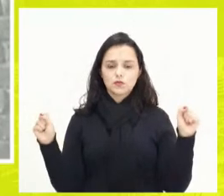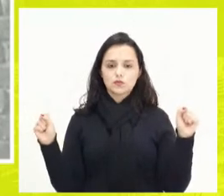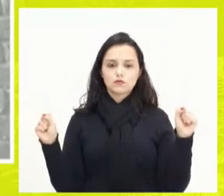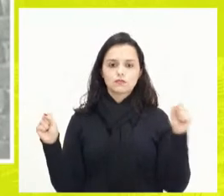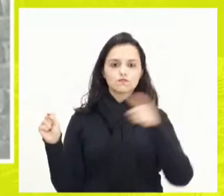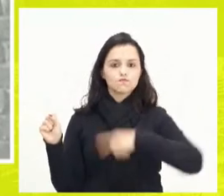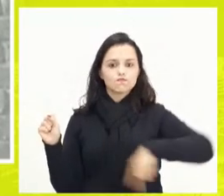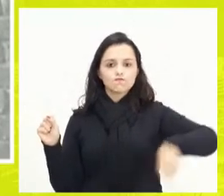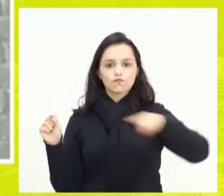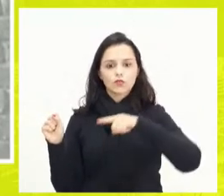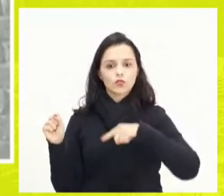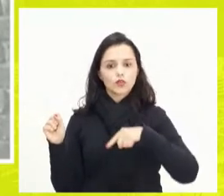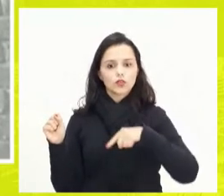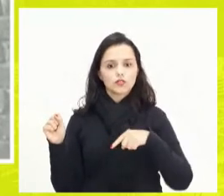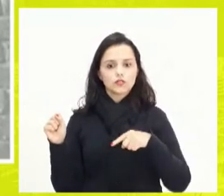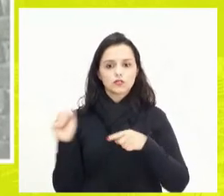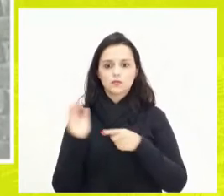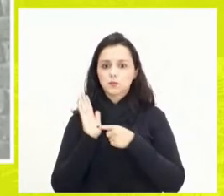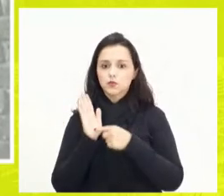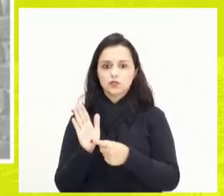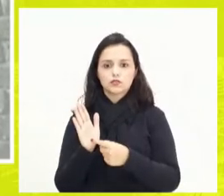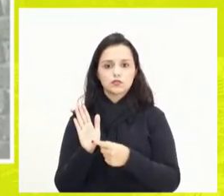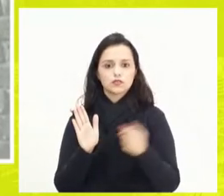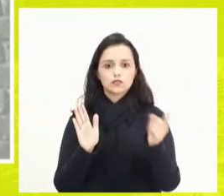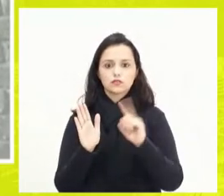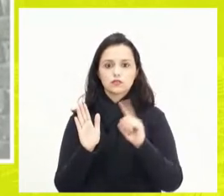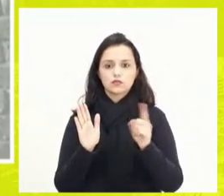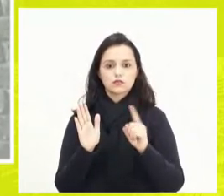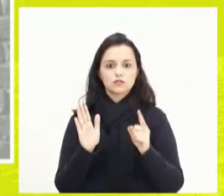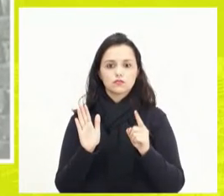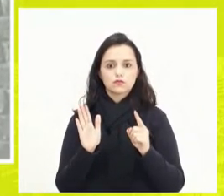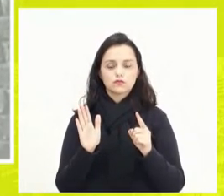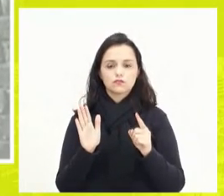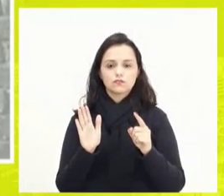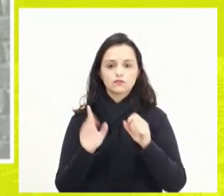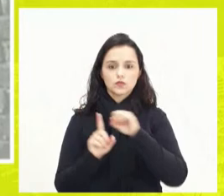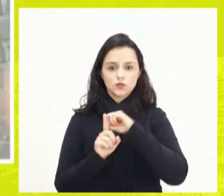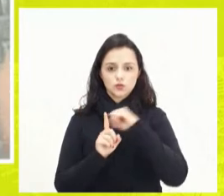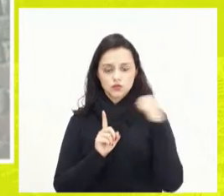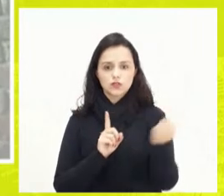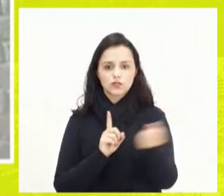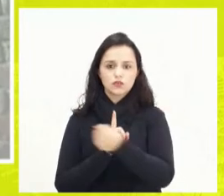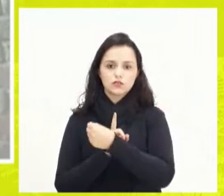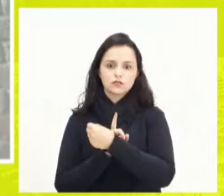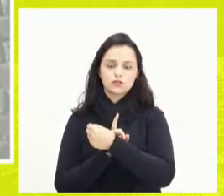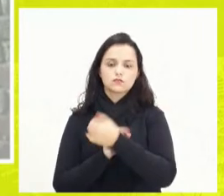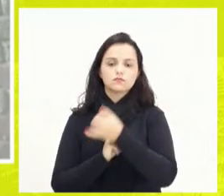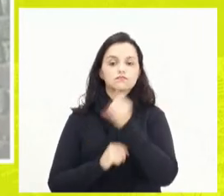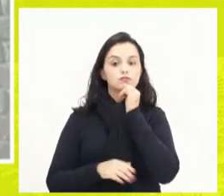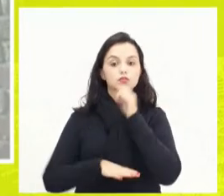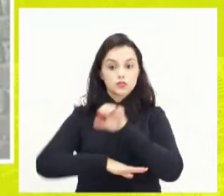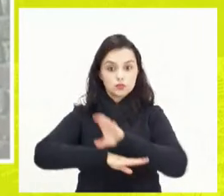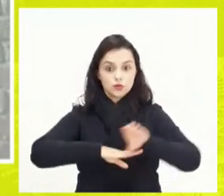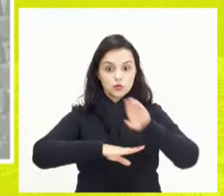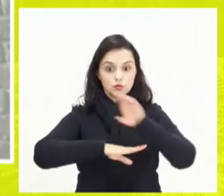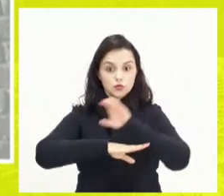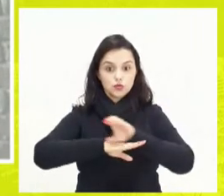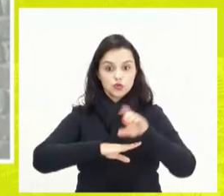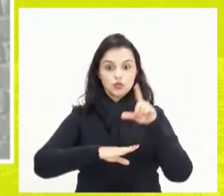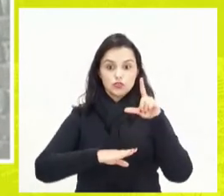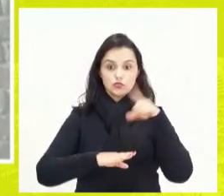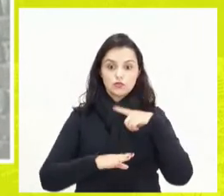almost impossible for us not to bring social markers as